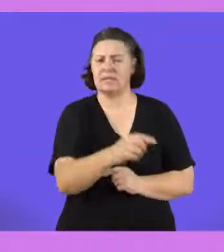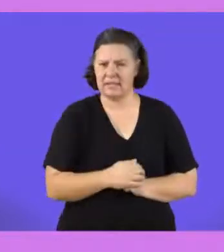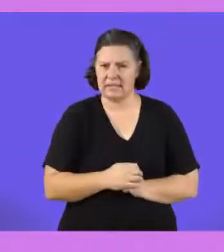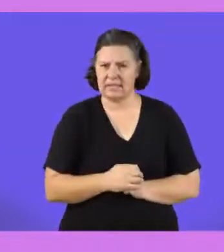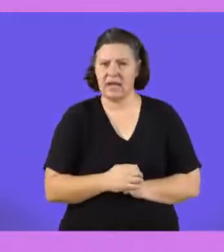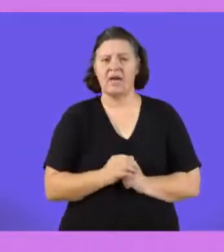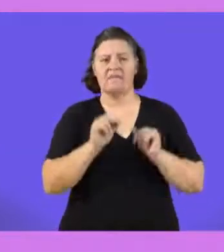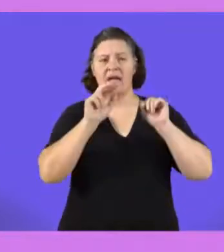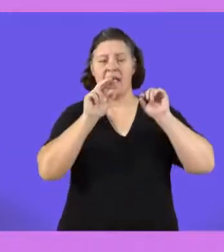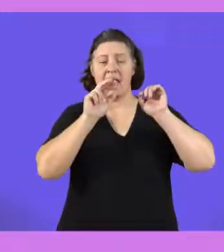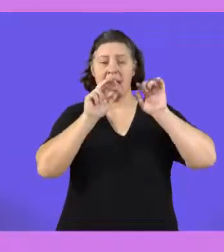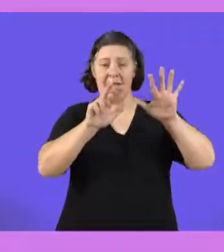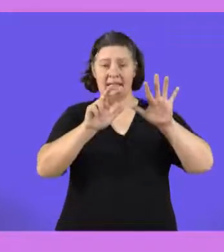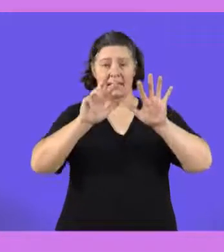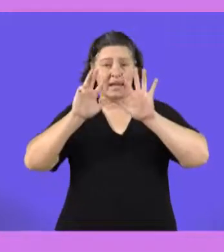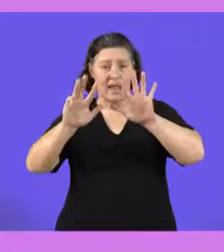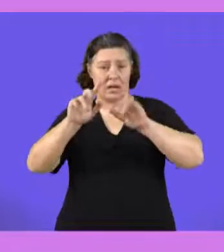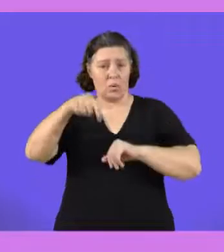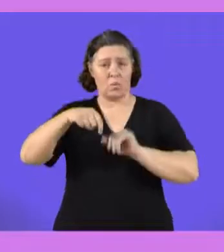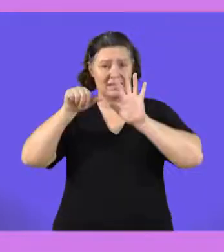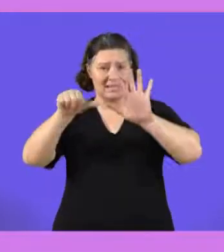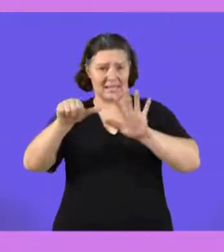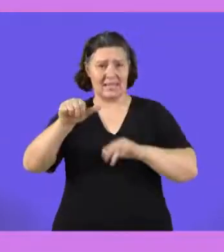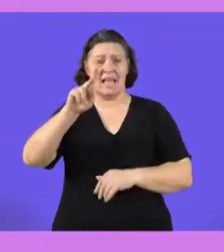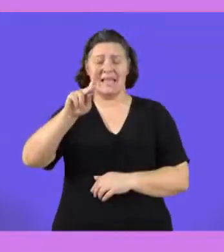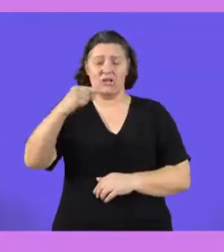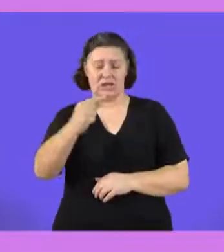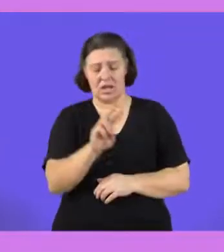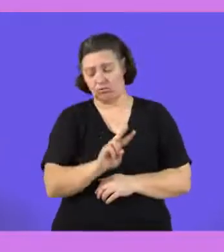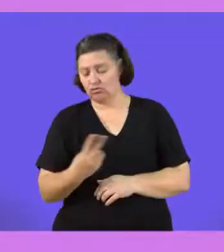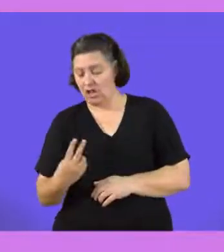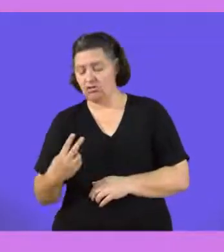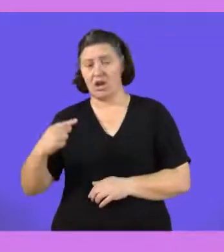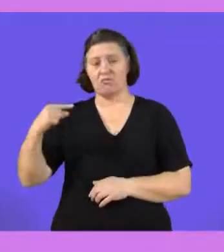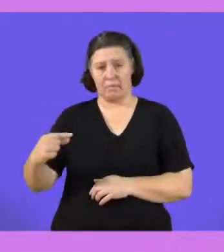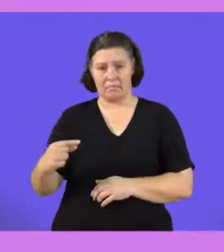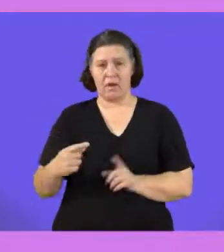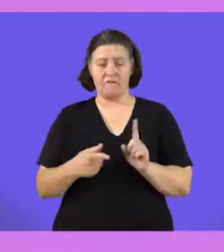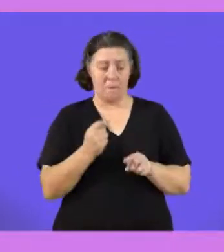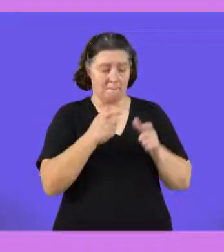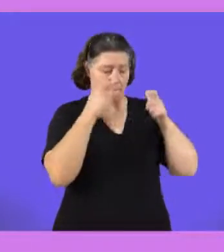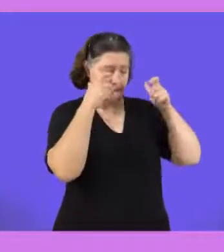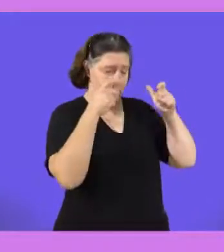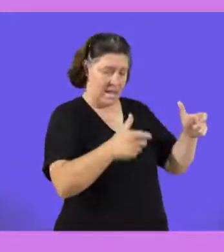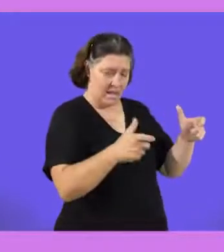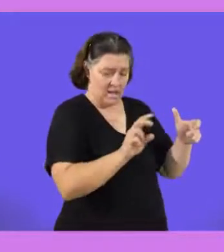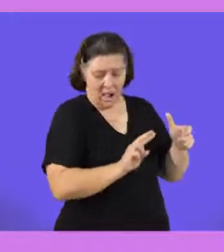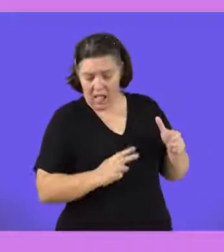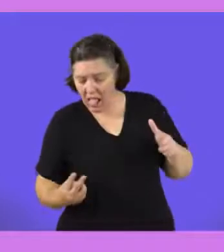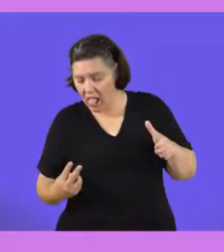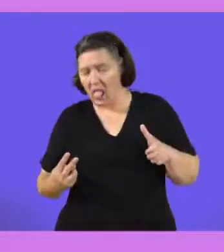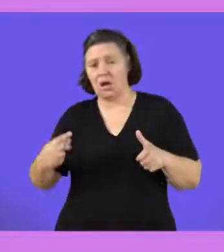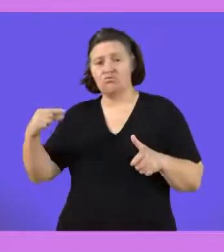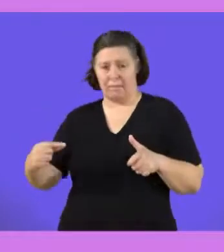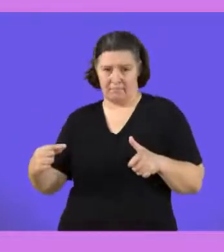converted. I have 89,6 kilograms, and I must convert that to grams. Now look, I am at kilograms, I must move